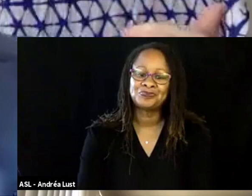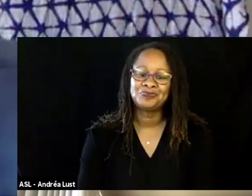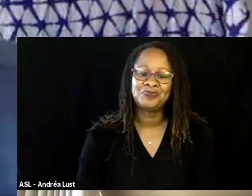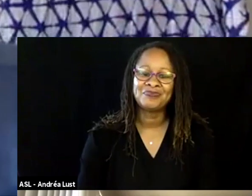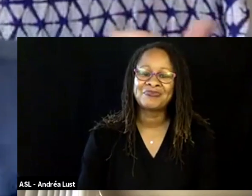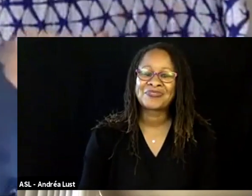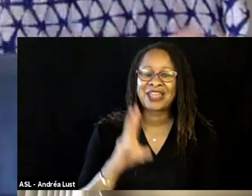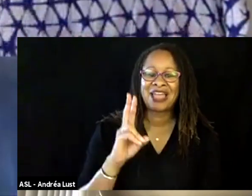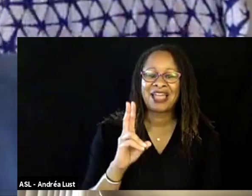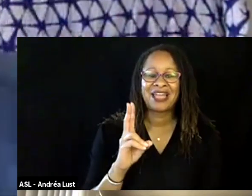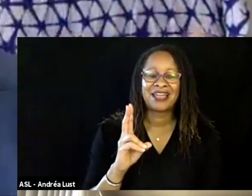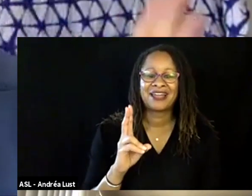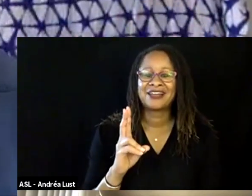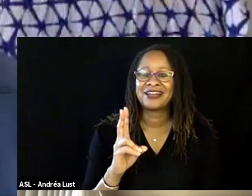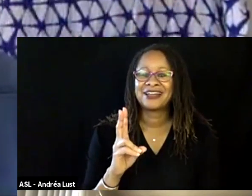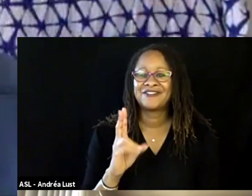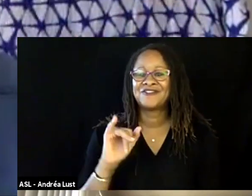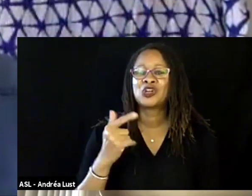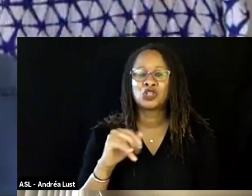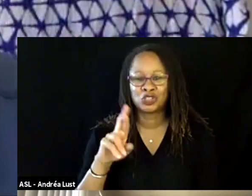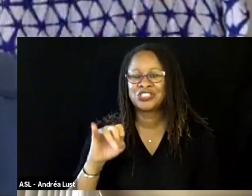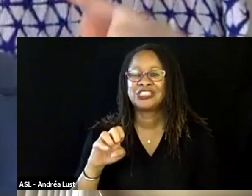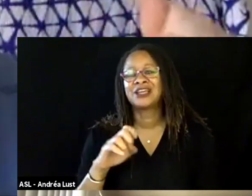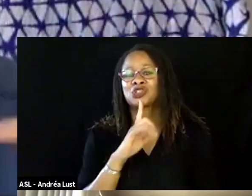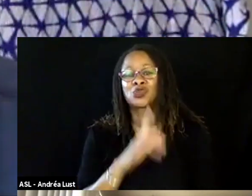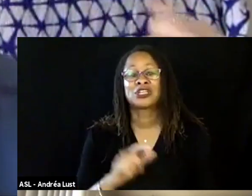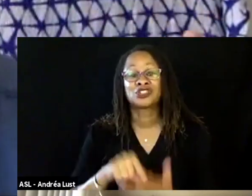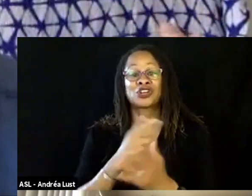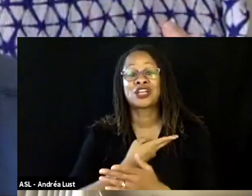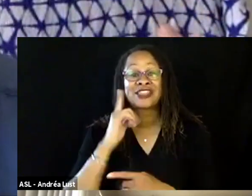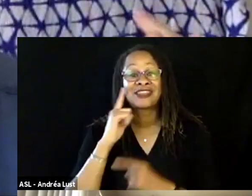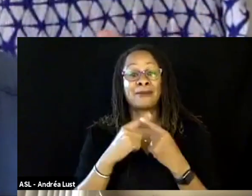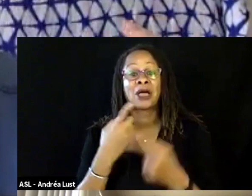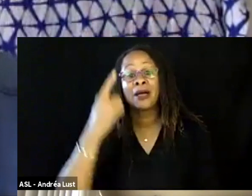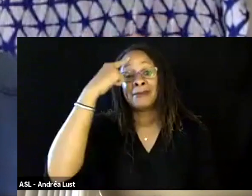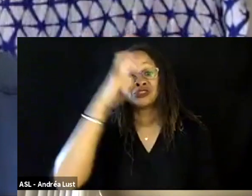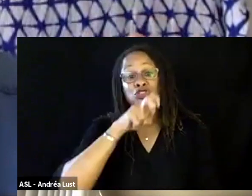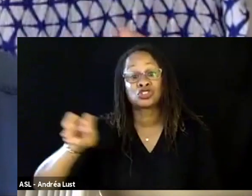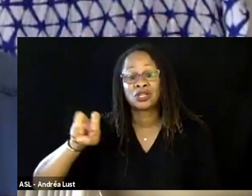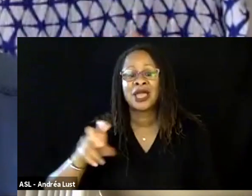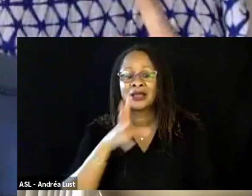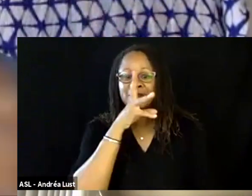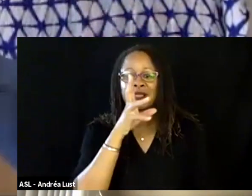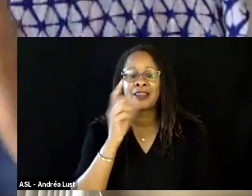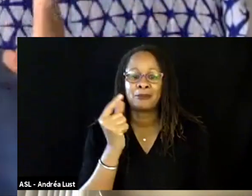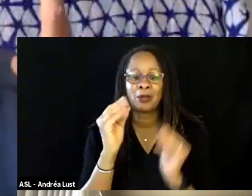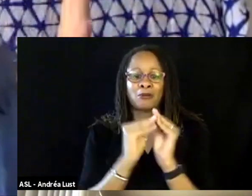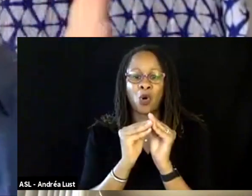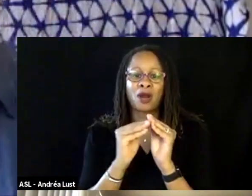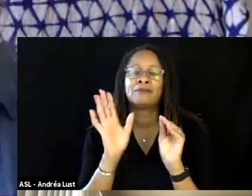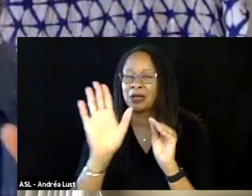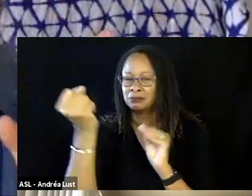Valerie was really was really getting us to think about this mental shift, right? And I'm gonna speak on that a little further, but I'm gonna go back to something